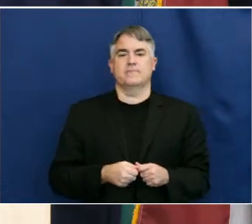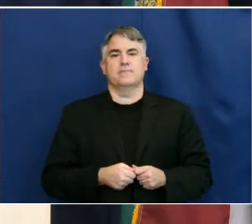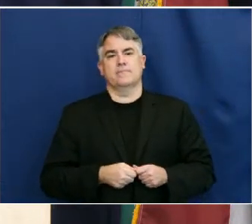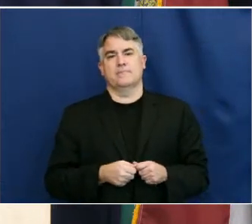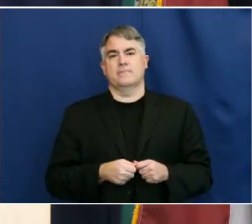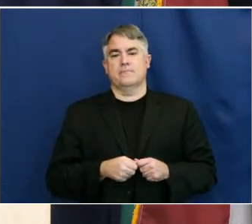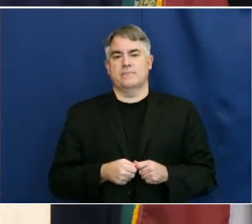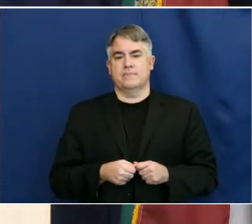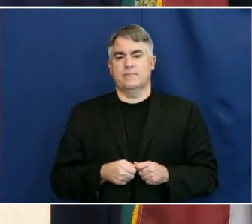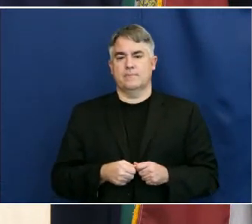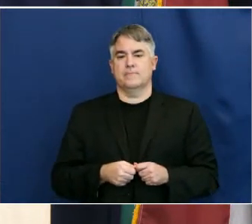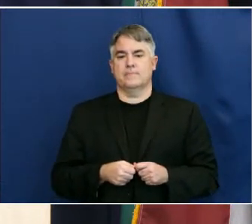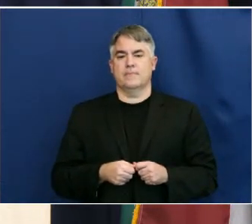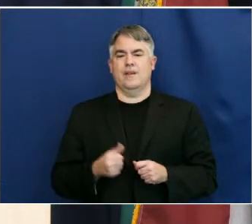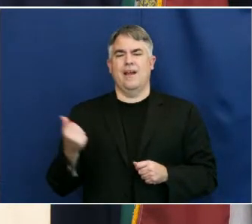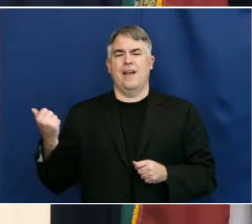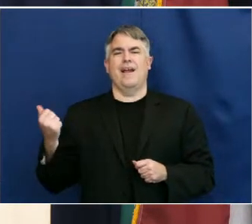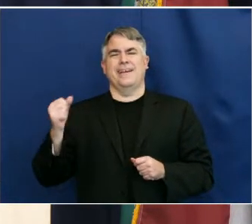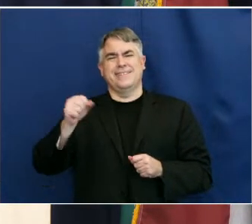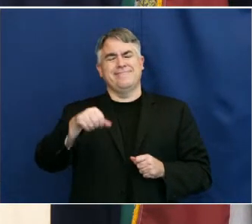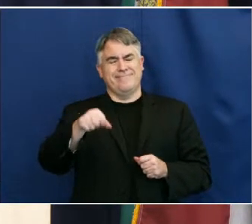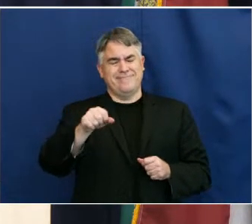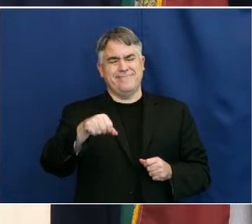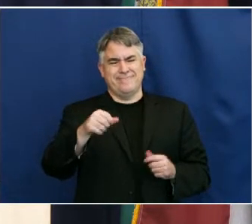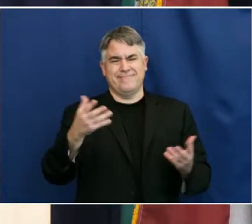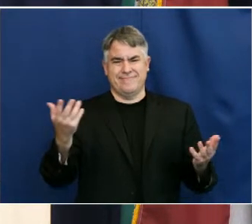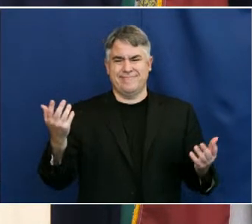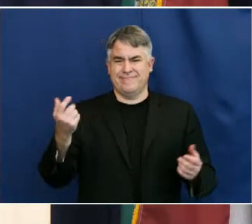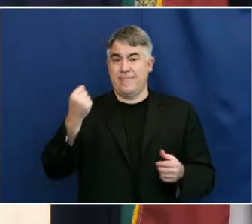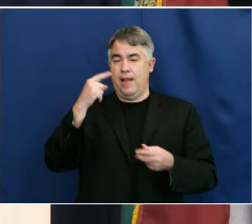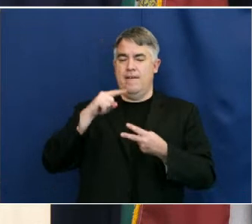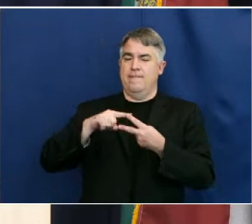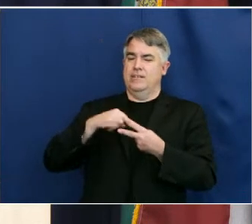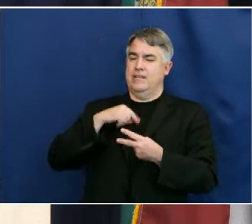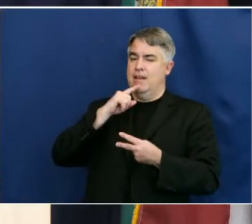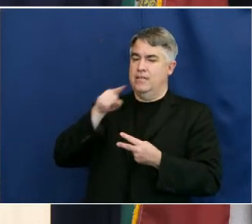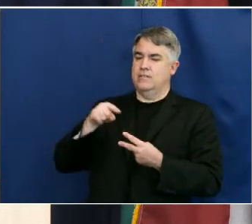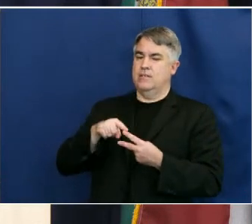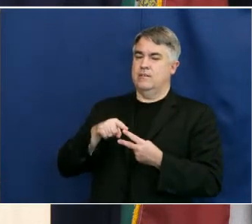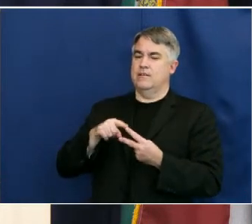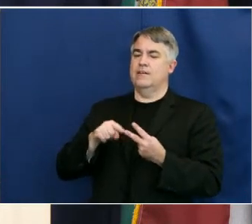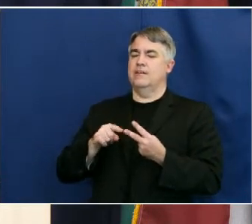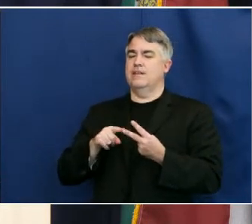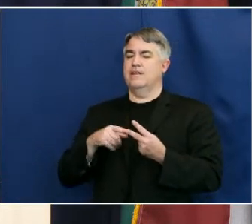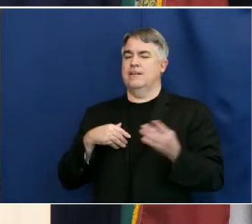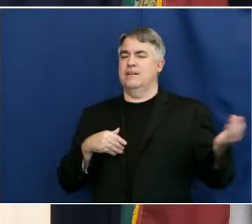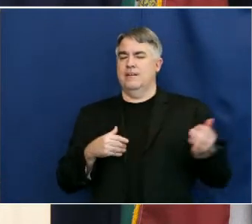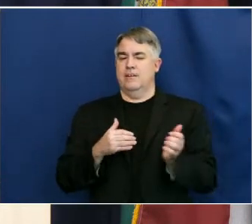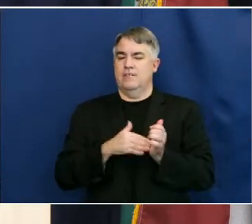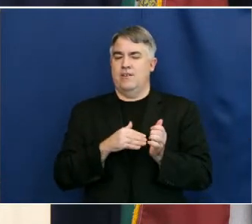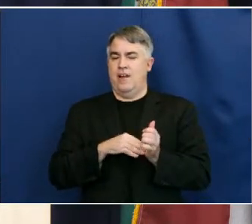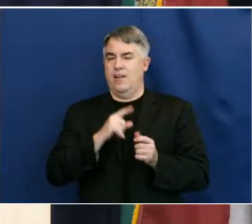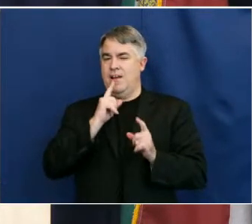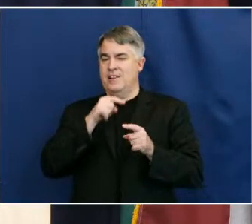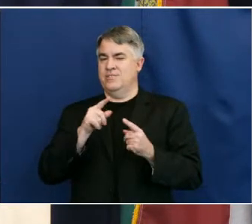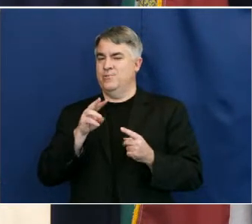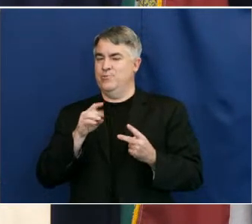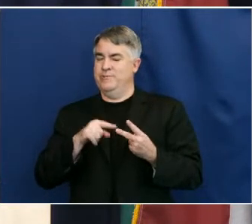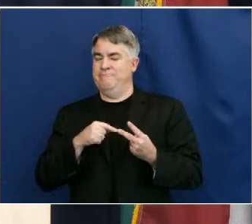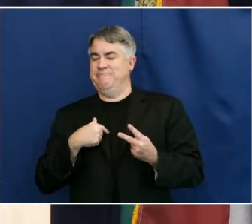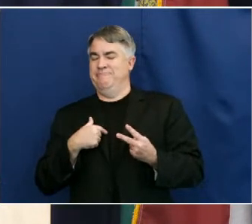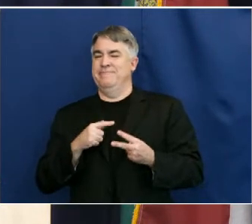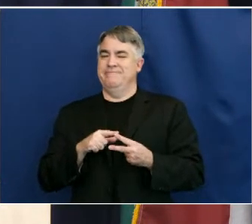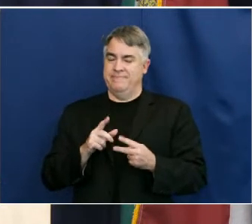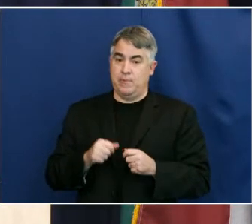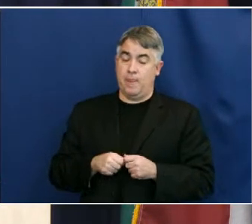our current plans? Yeah, so let me take your first one, and then I'll have Dr. Wooten touch on the plans for J&J distribution. Jonathan, I